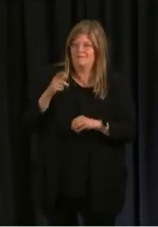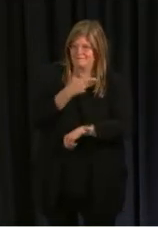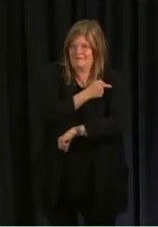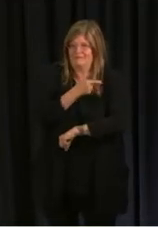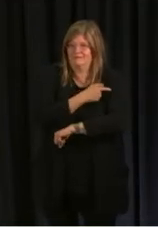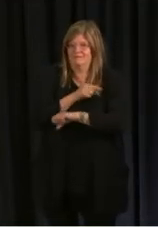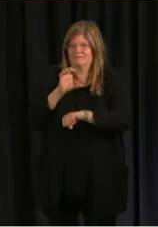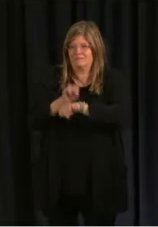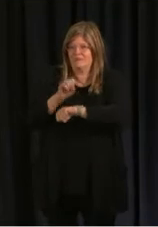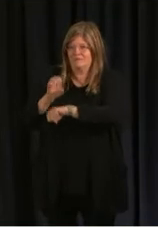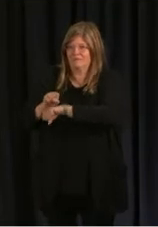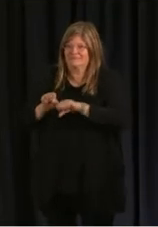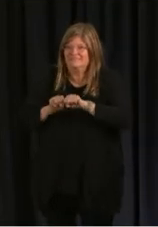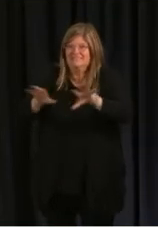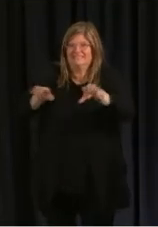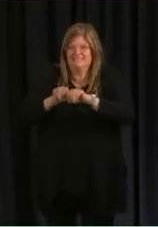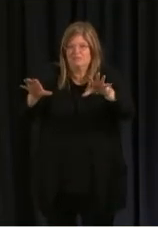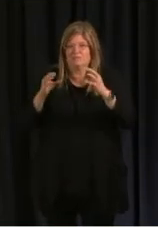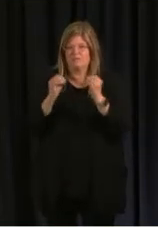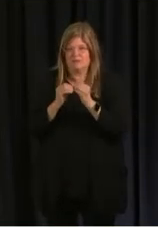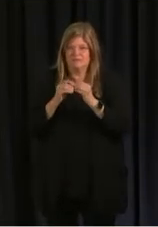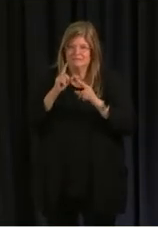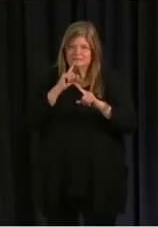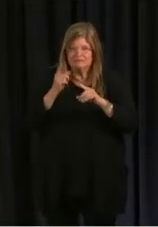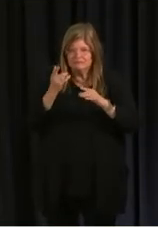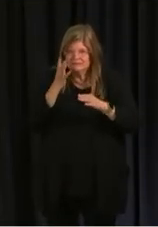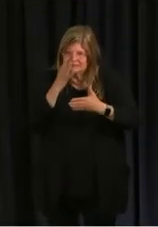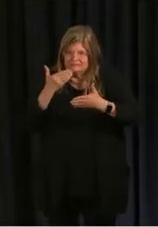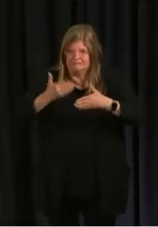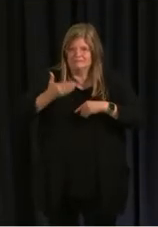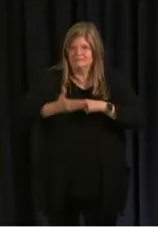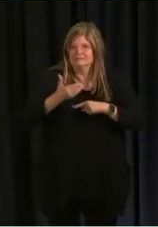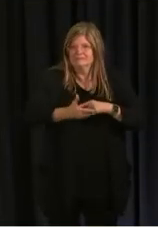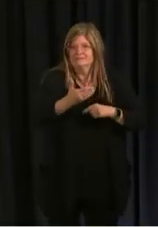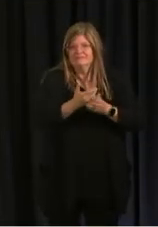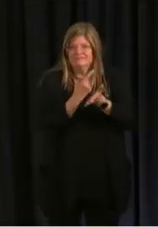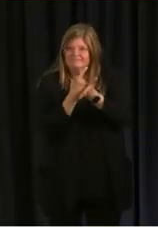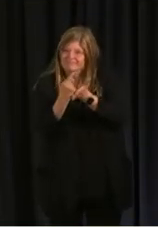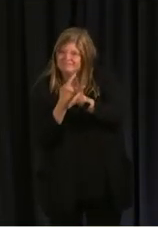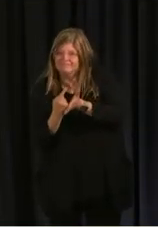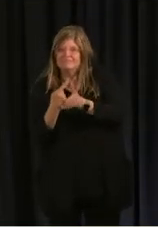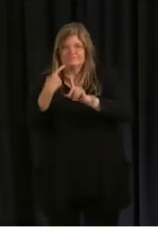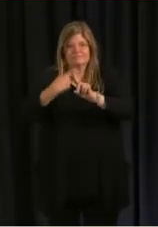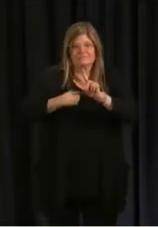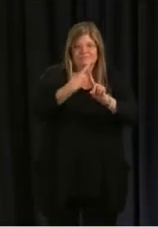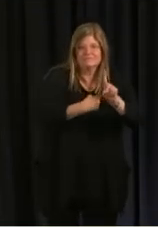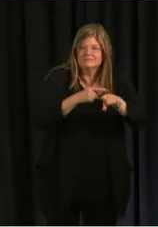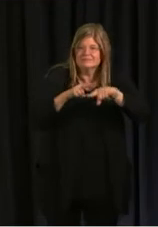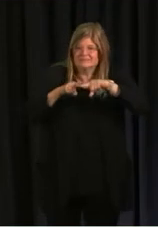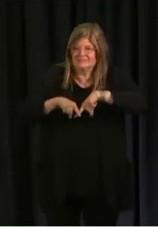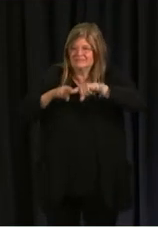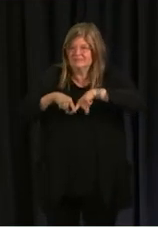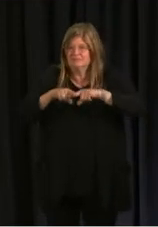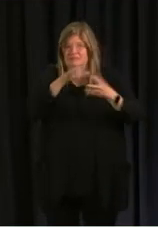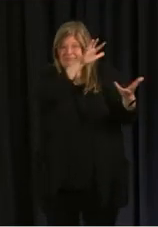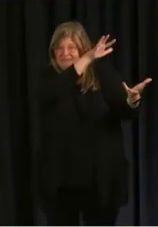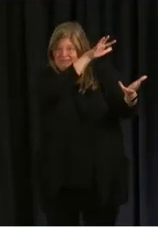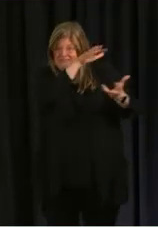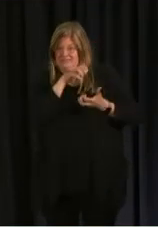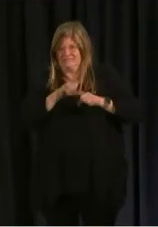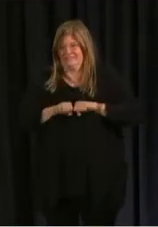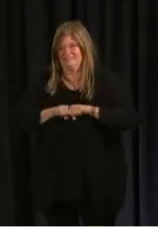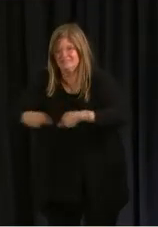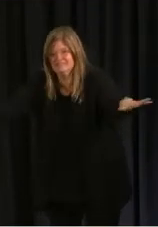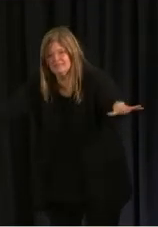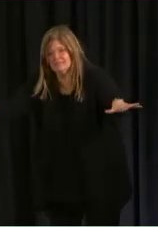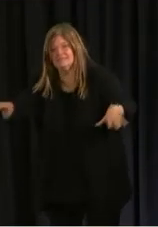could take days, weeks, or months, depending on how large this list is as well. So that's all I just want to say at this